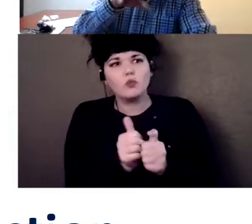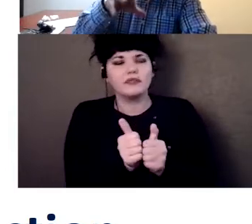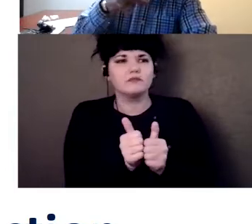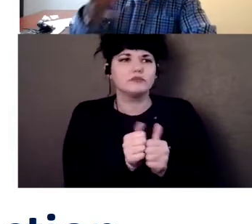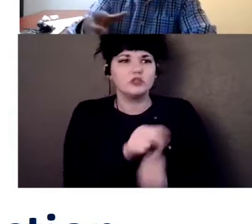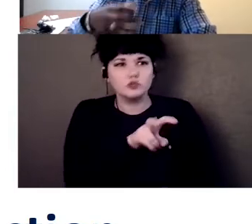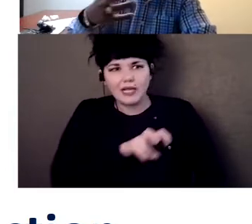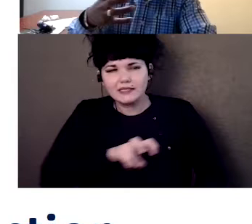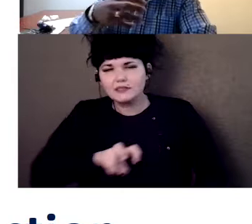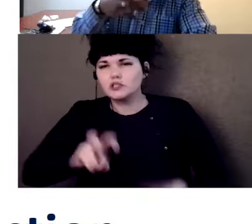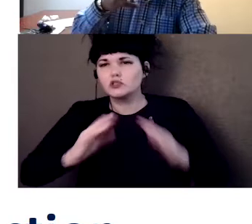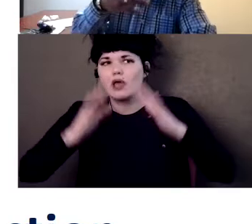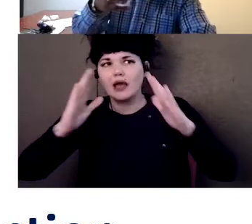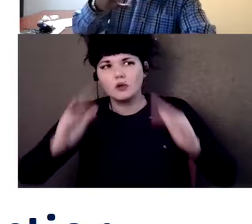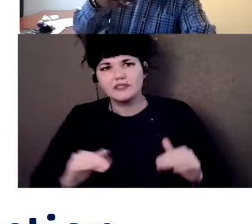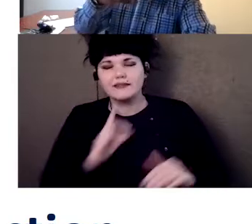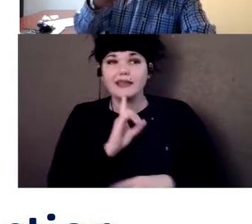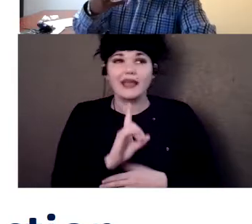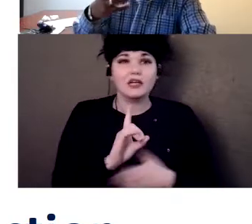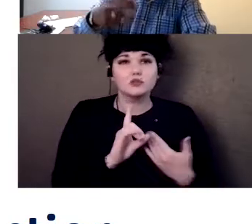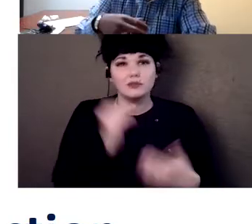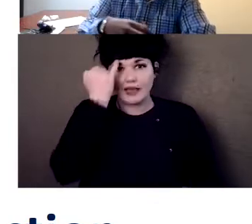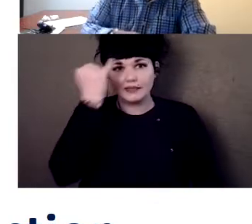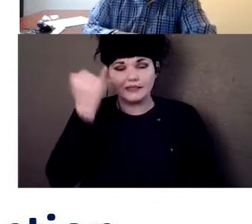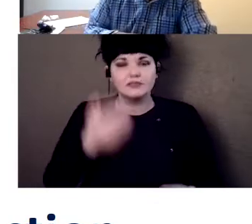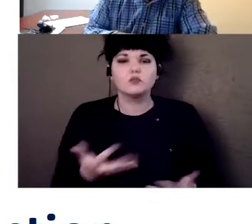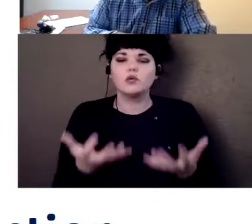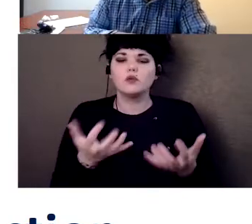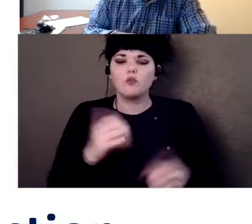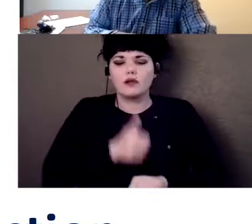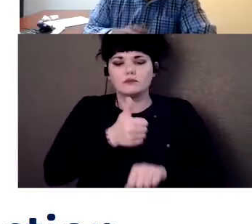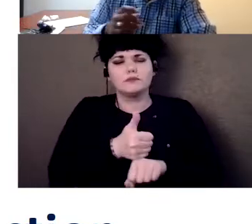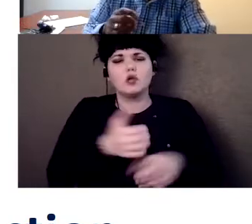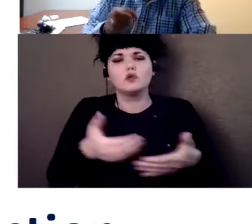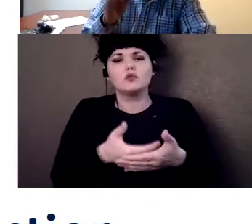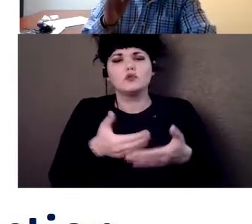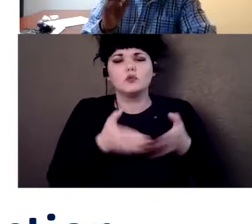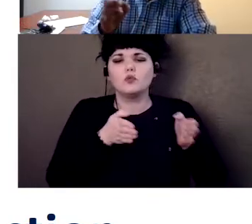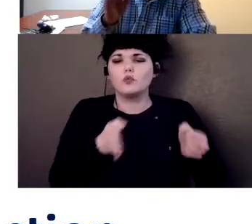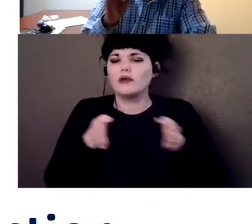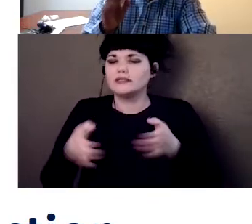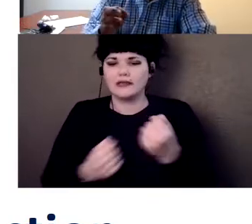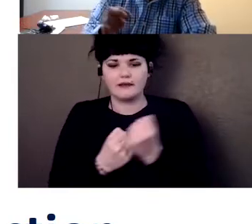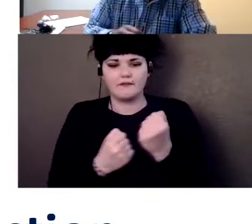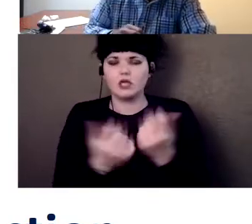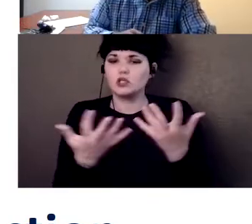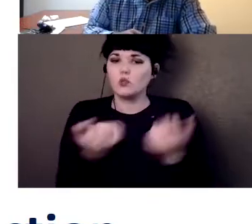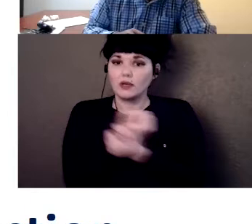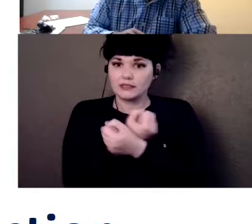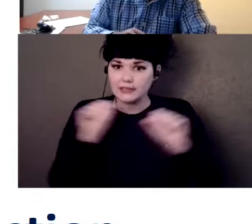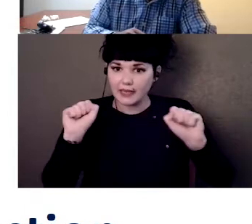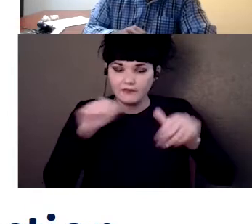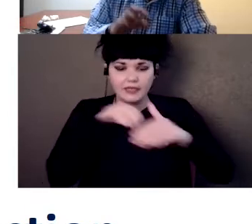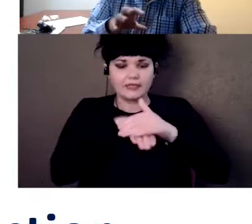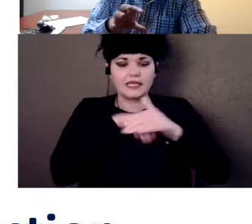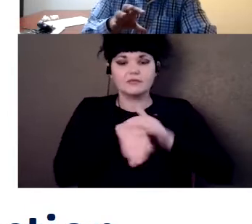The actual premise of it is creating new avenues for advocacy in the fight for safe and accessible transitional housing,